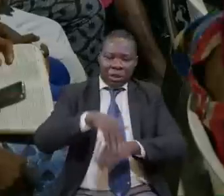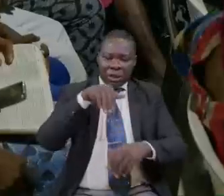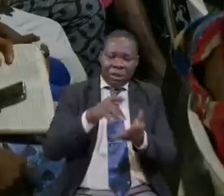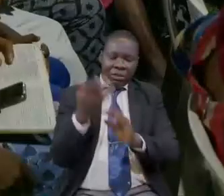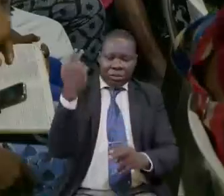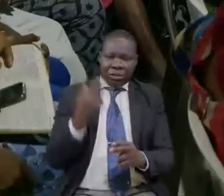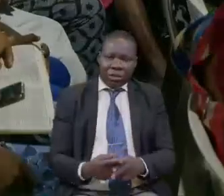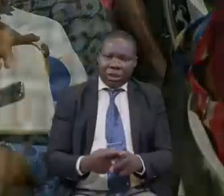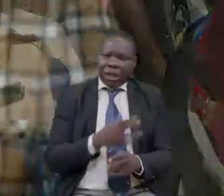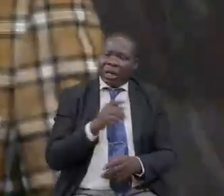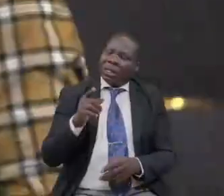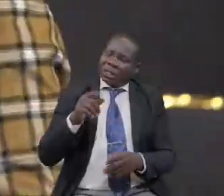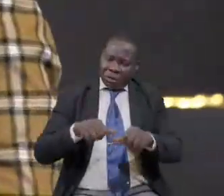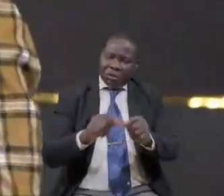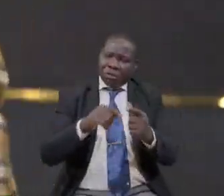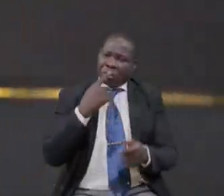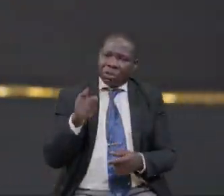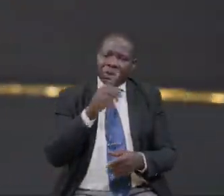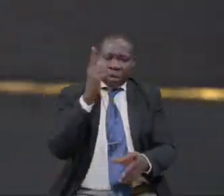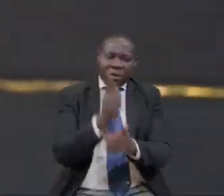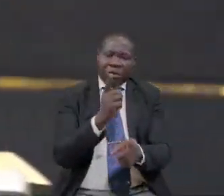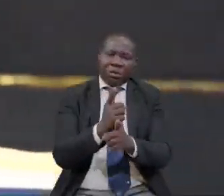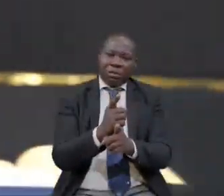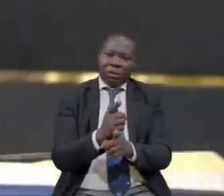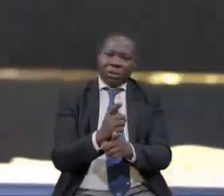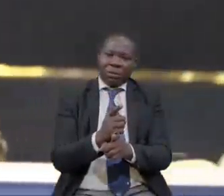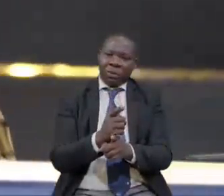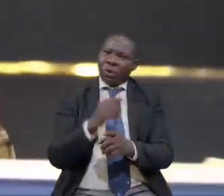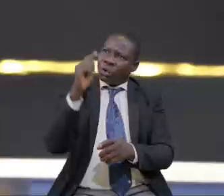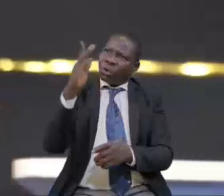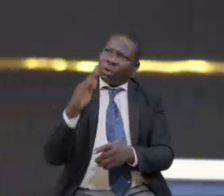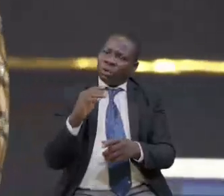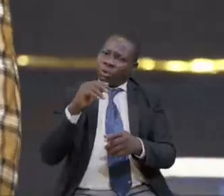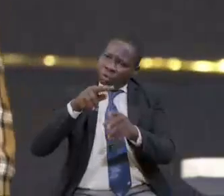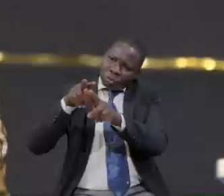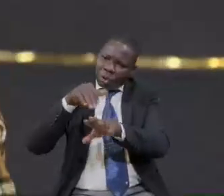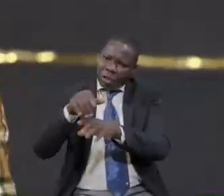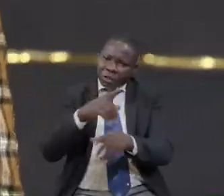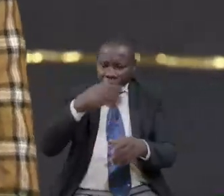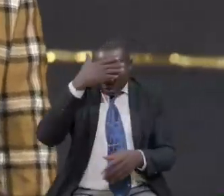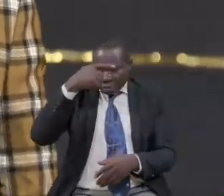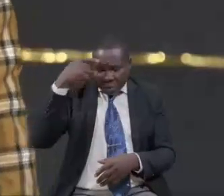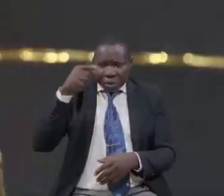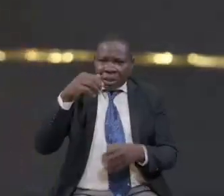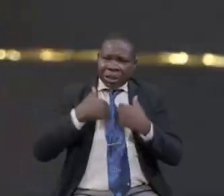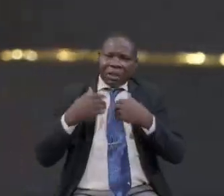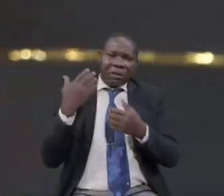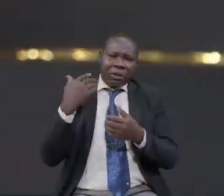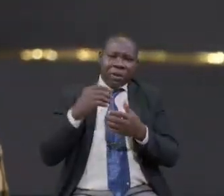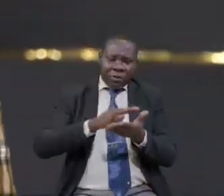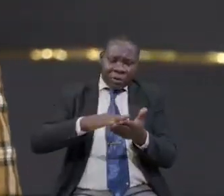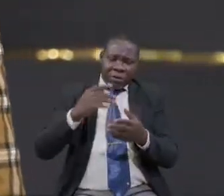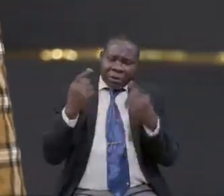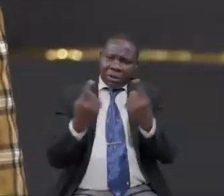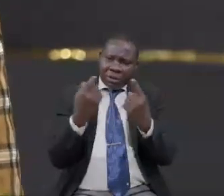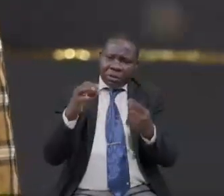justified, justified. God then looks at you because he had forgiven the sins of the past. He looks at you now